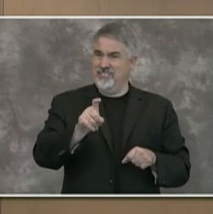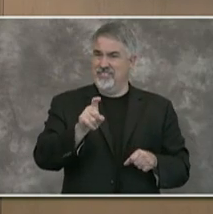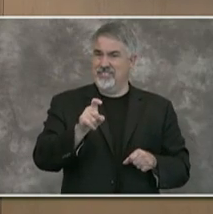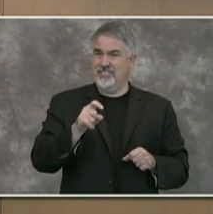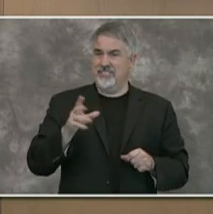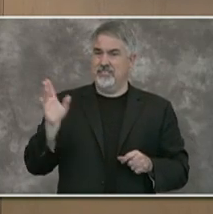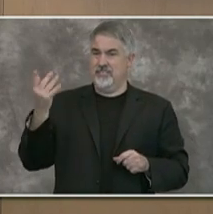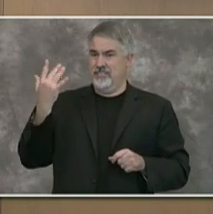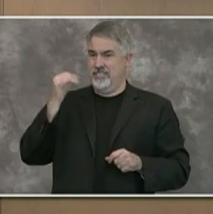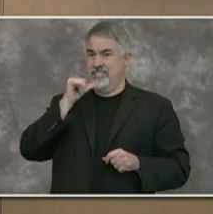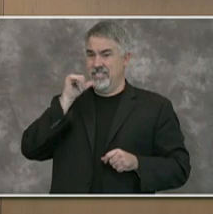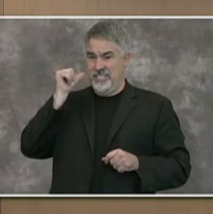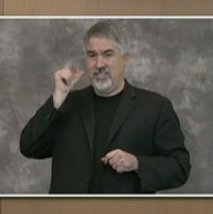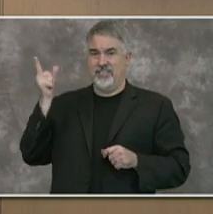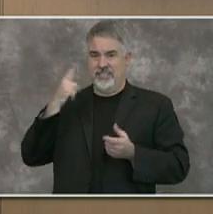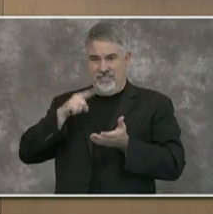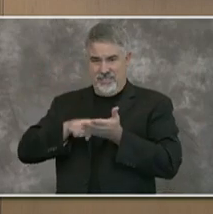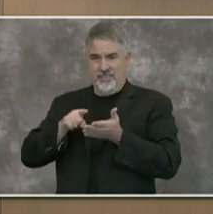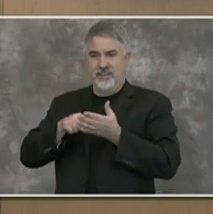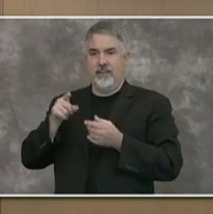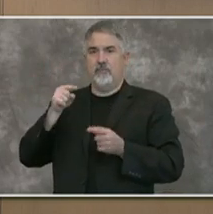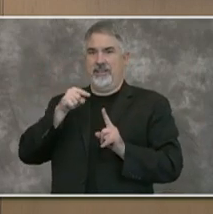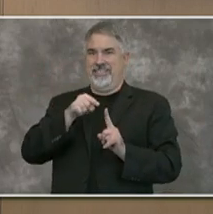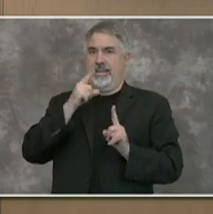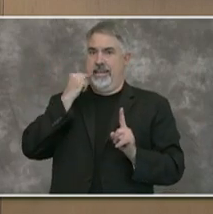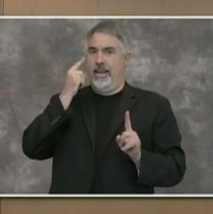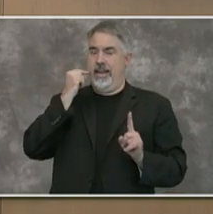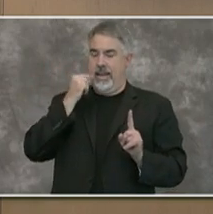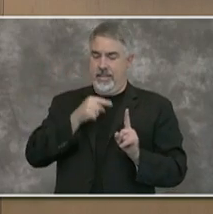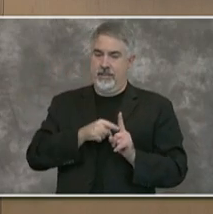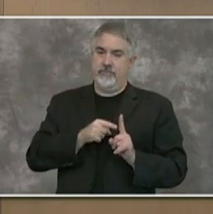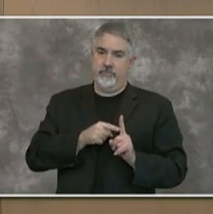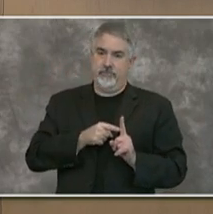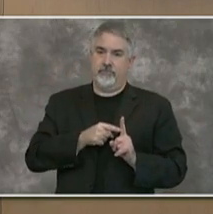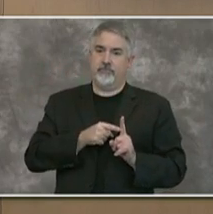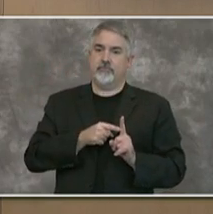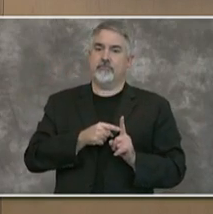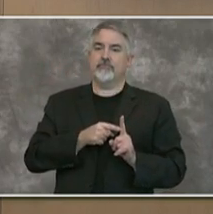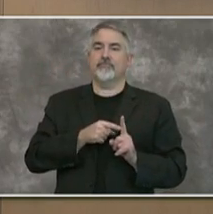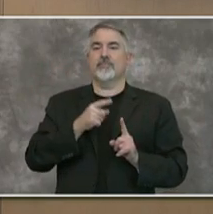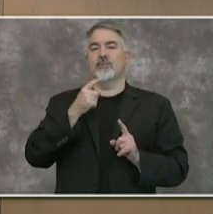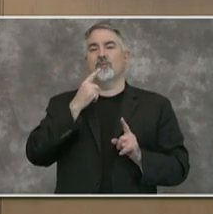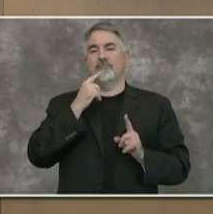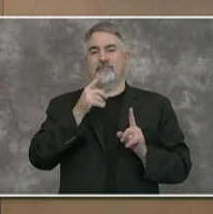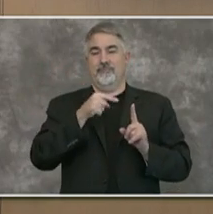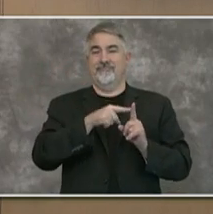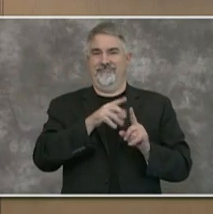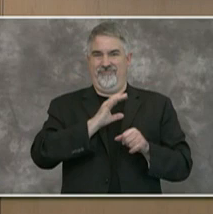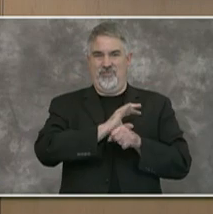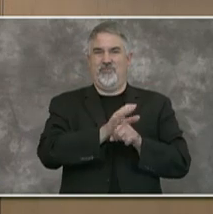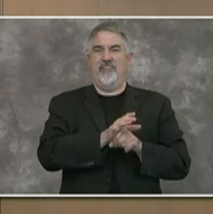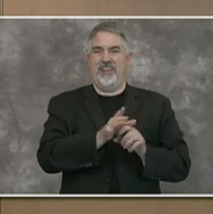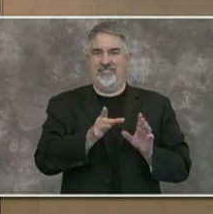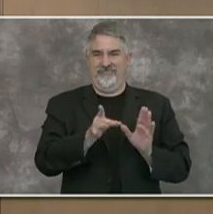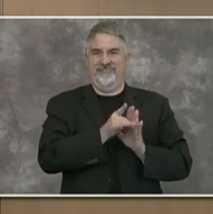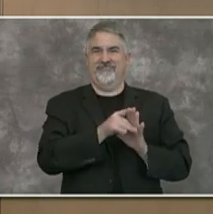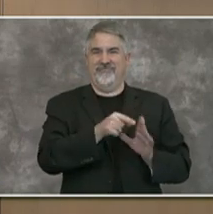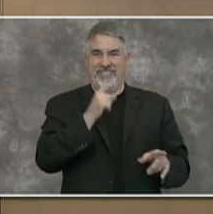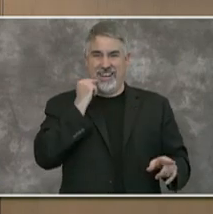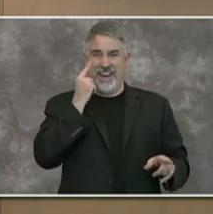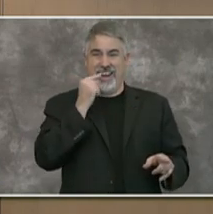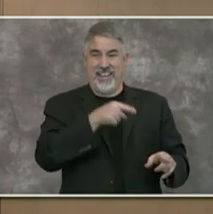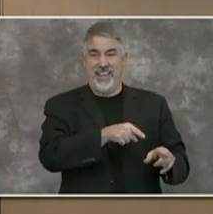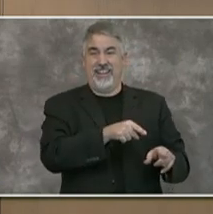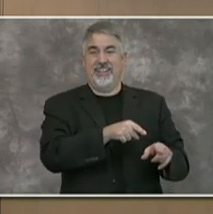out yesterday about cats associated with positive COVID-19 positive individuals,